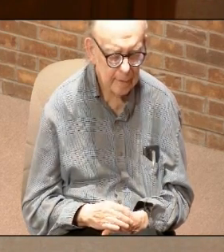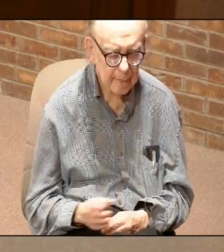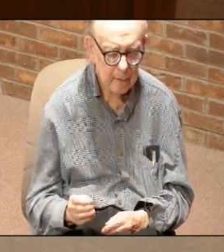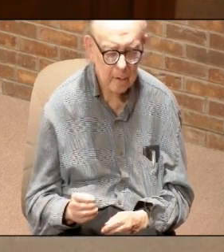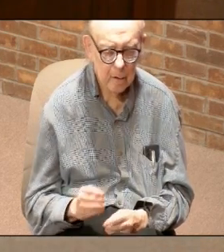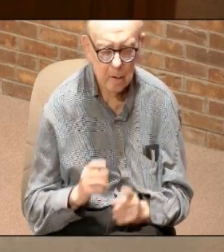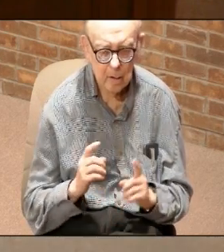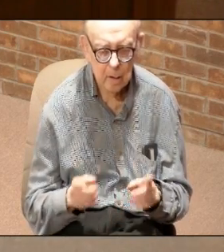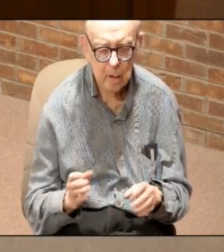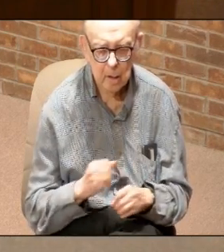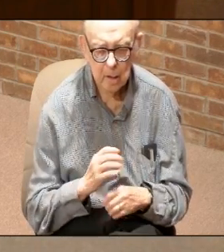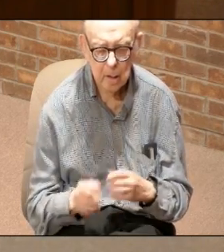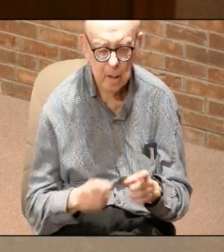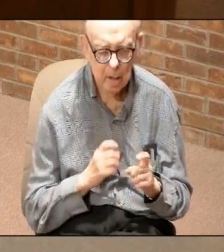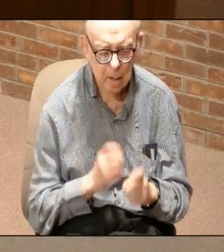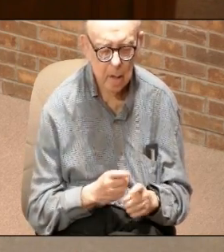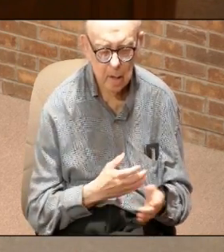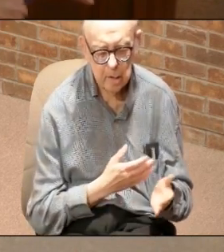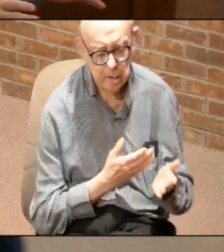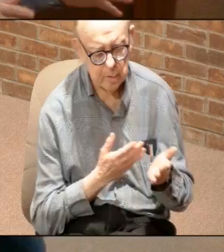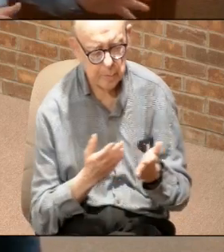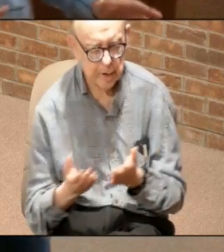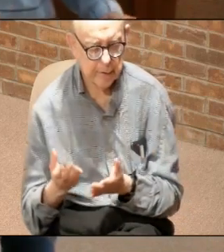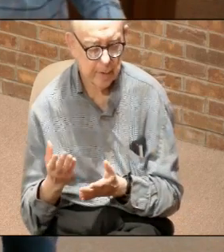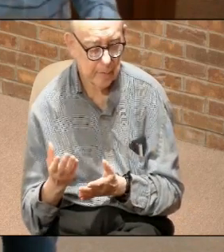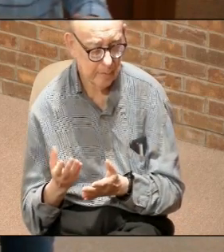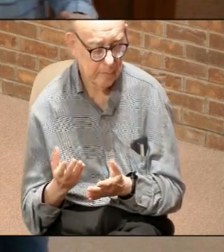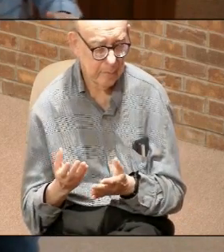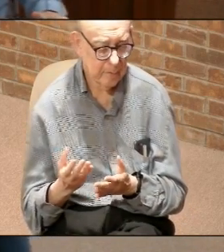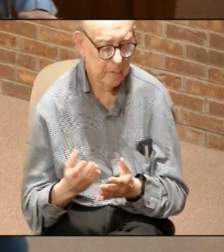And you go and you get all of the gifts and you bring them out.